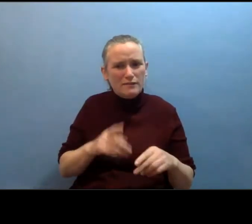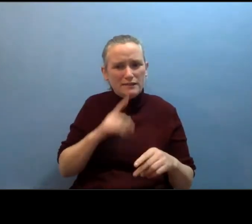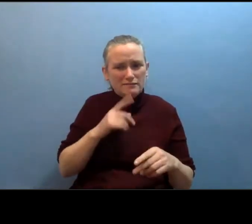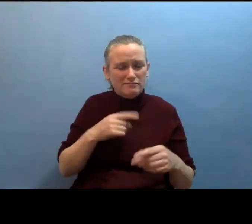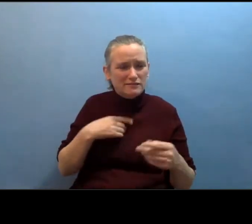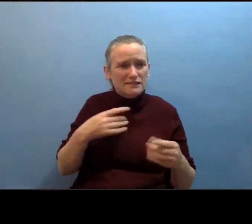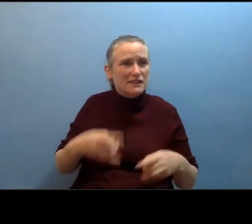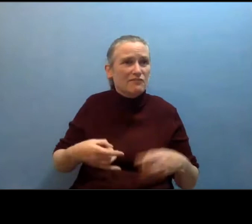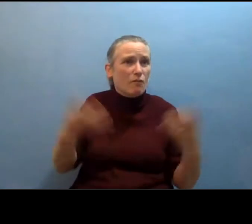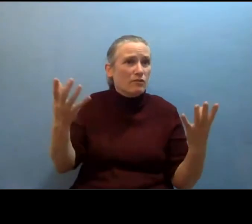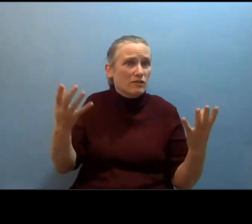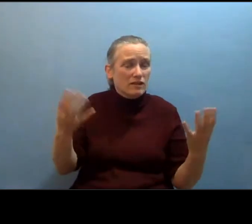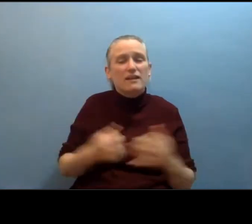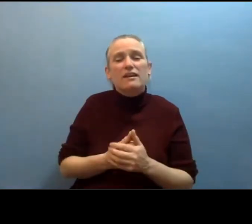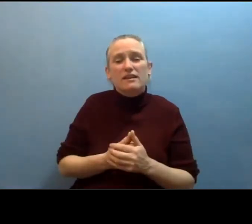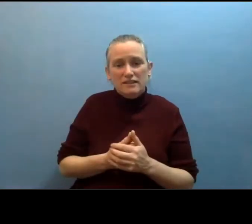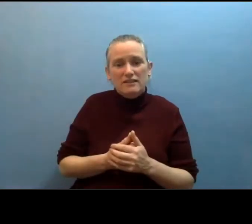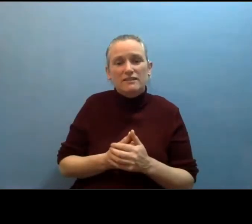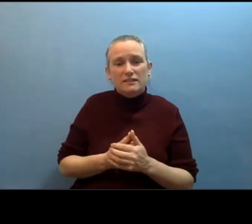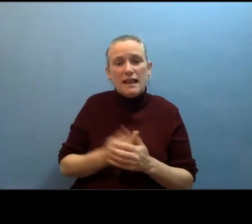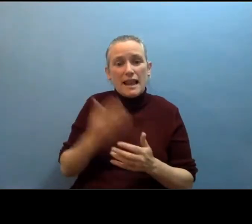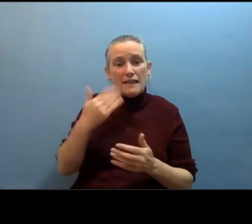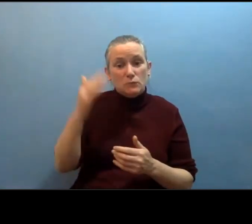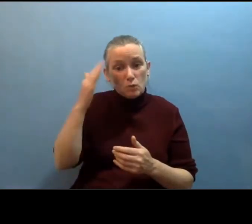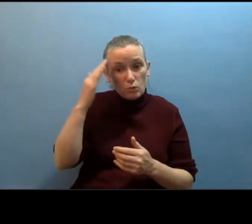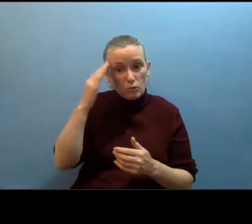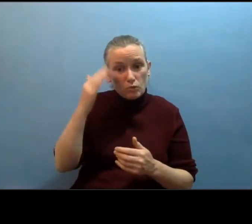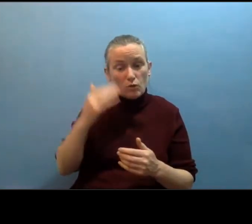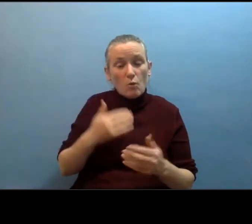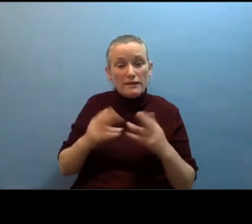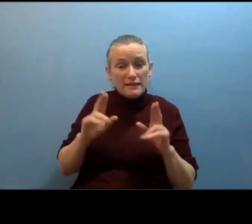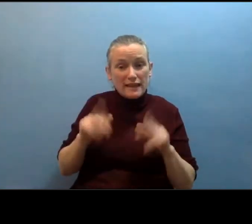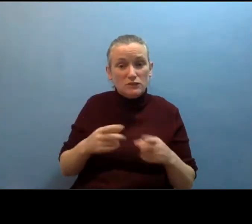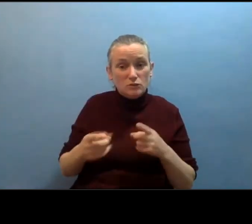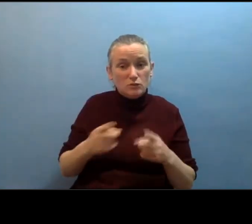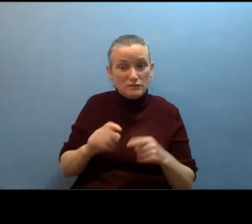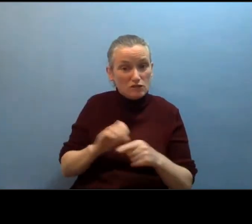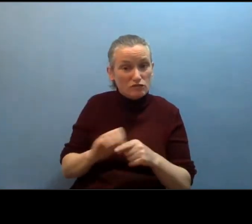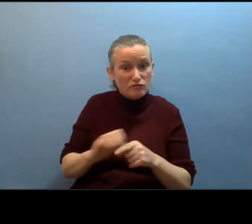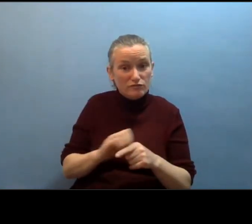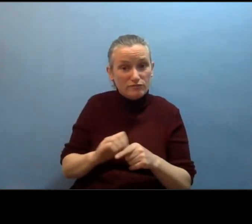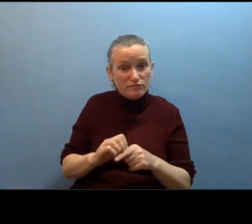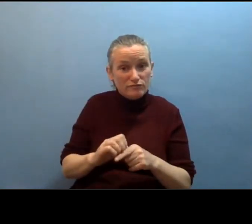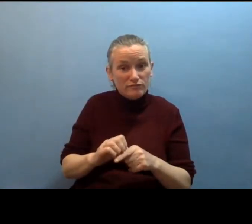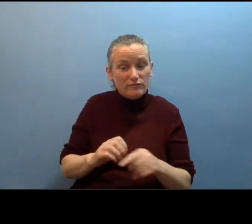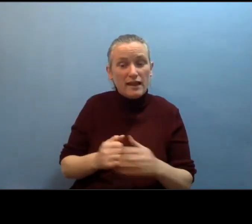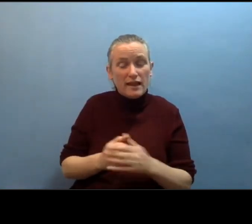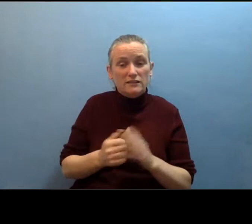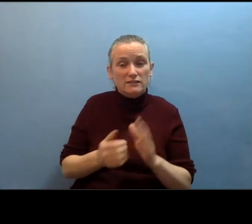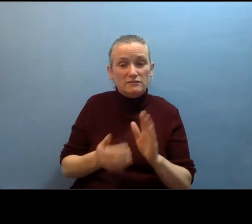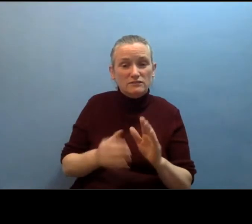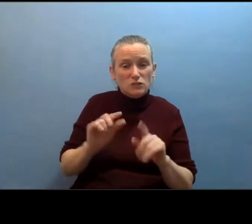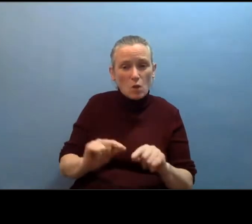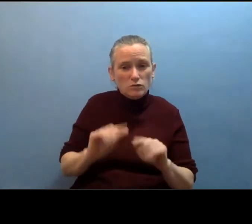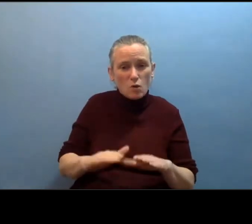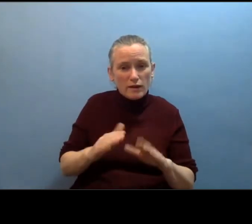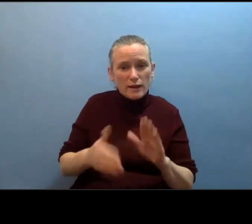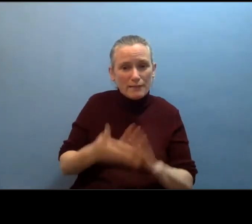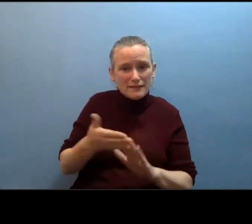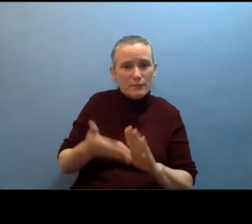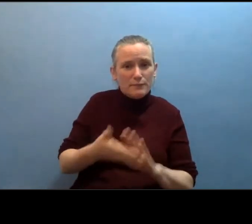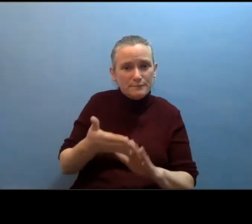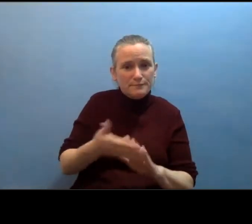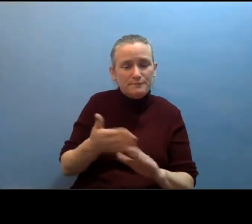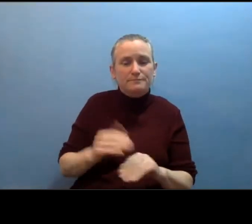go. So just letting him know that what he can do is enough, and gradually building it up. And he did say he's